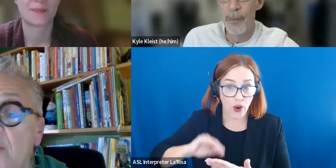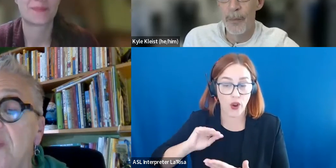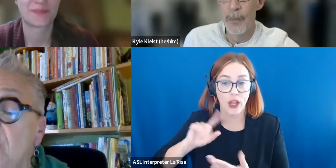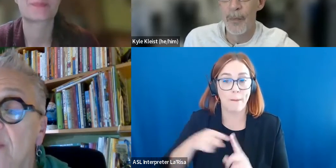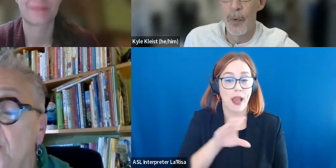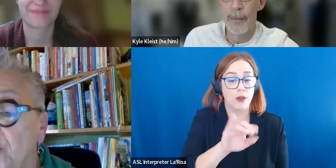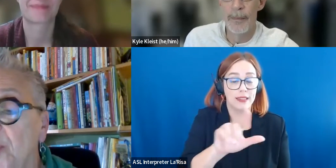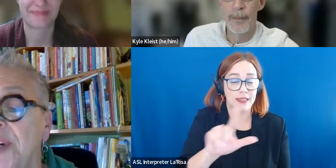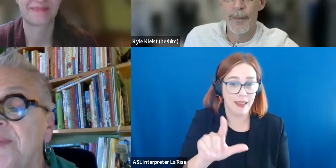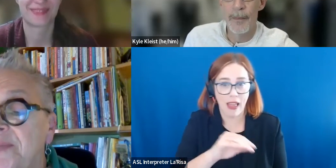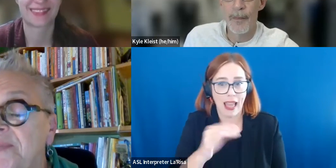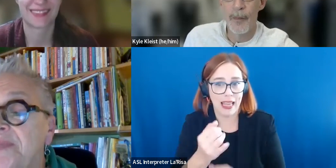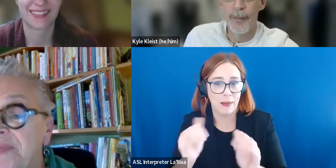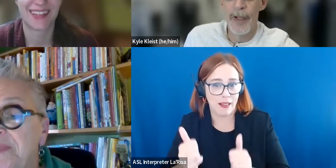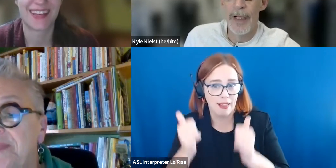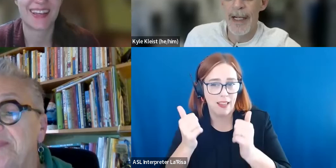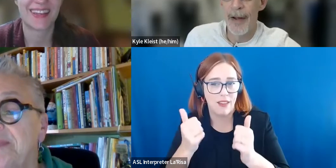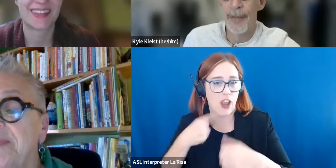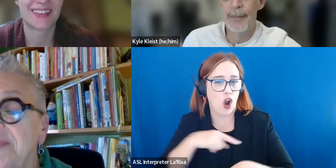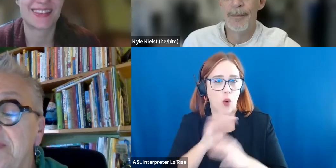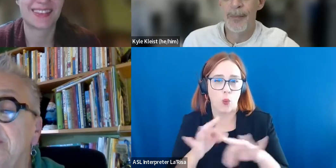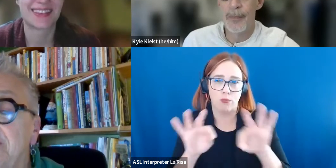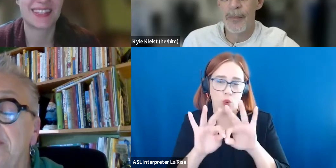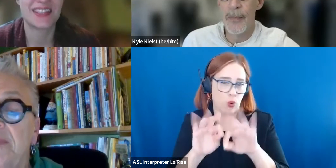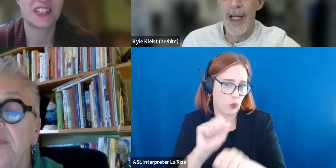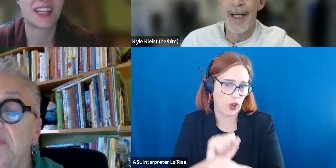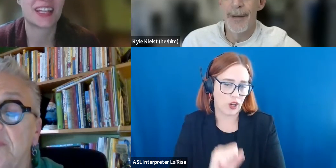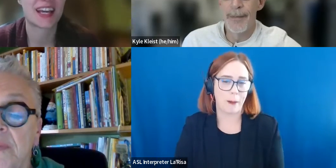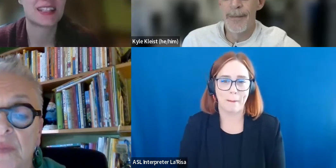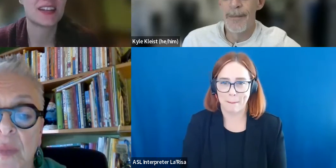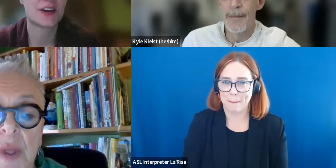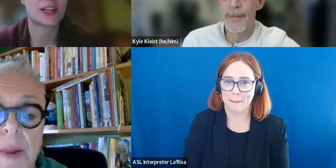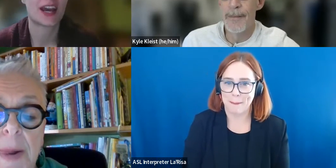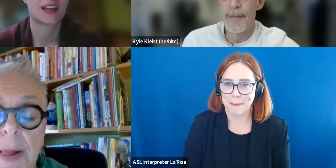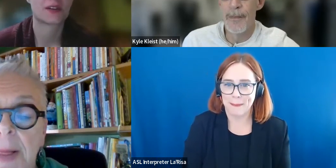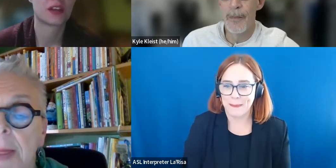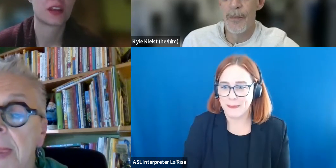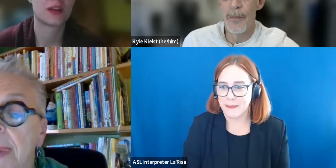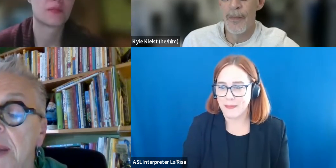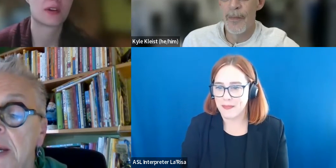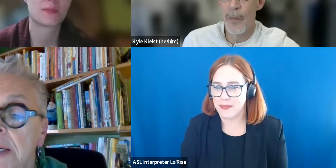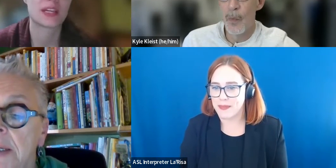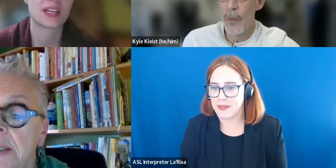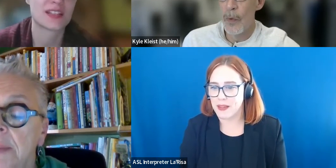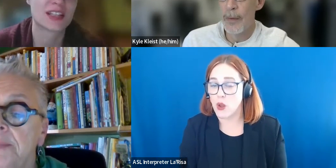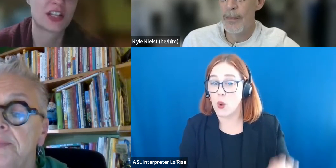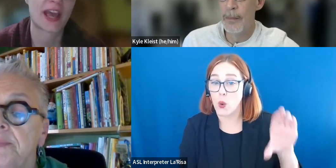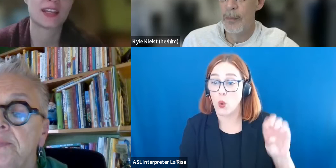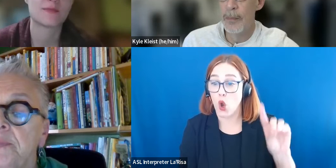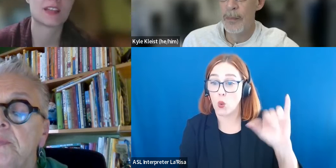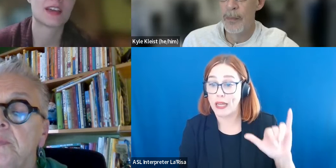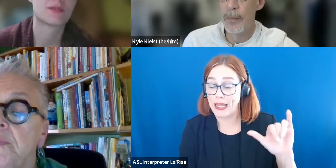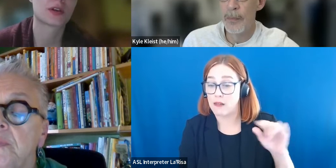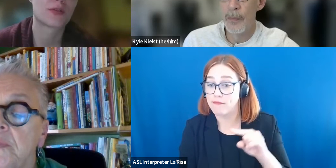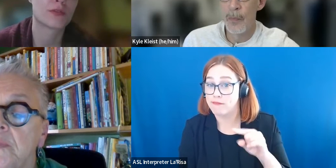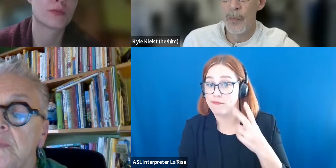fun we have when we do our important work. Yes. This is Shaylin. I see Cody adding a really important piece in the chat.